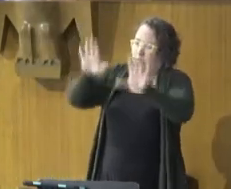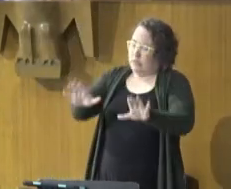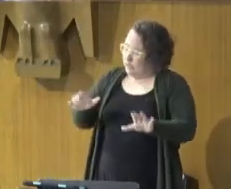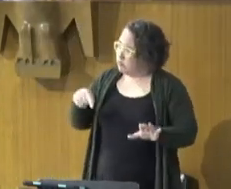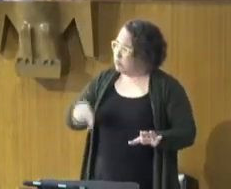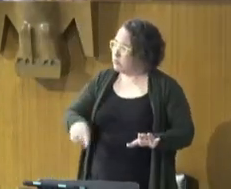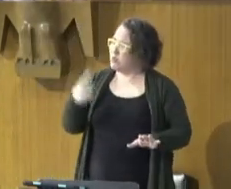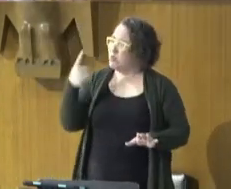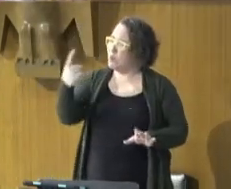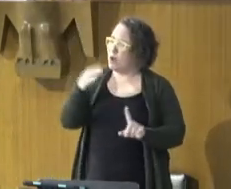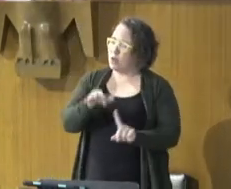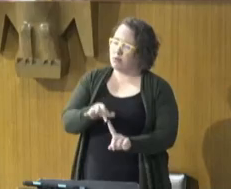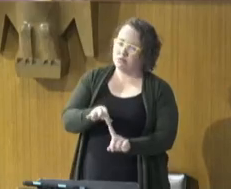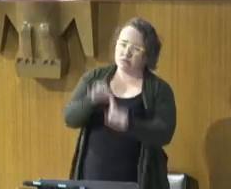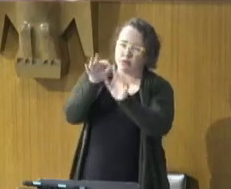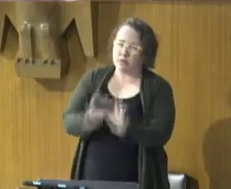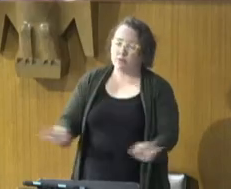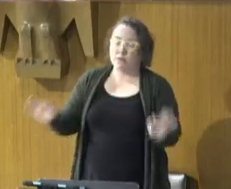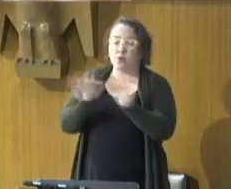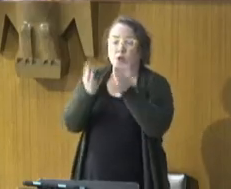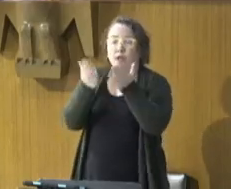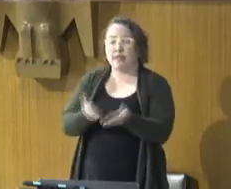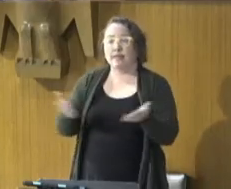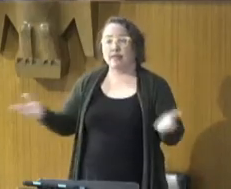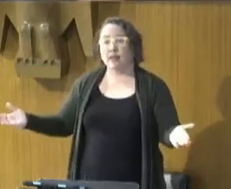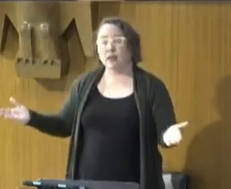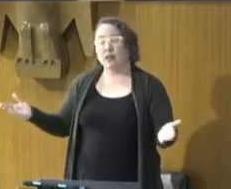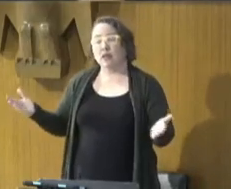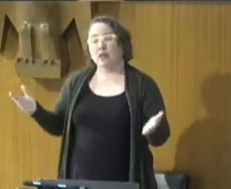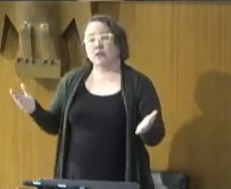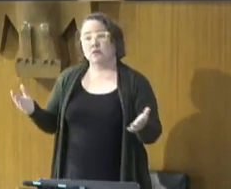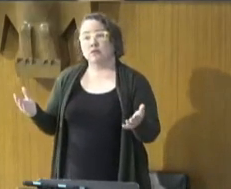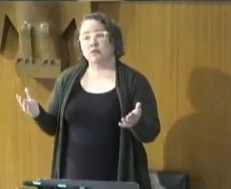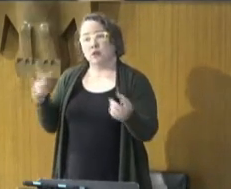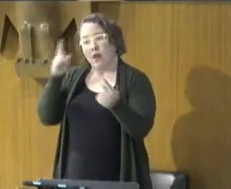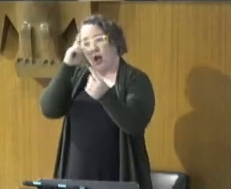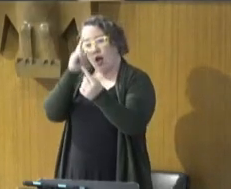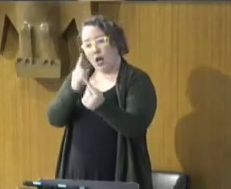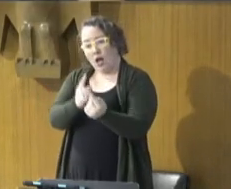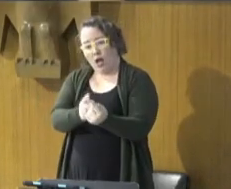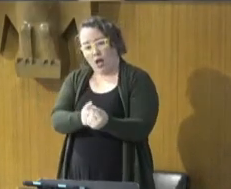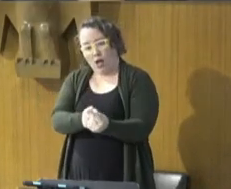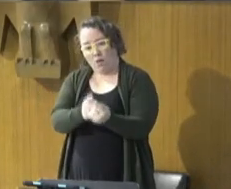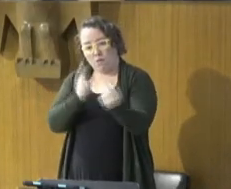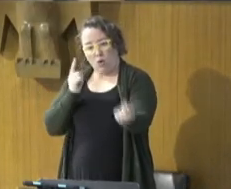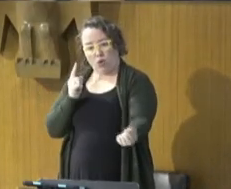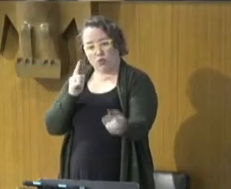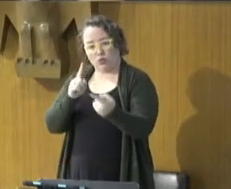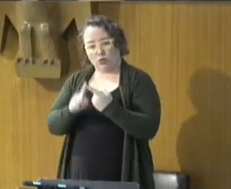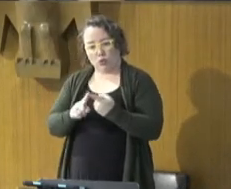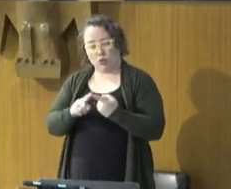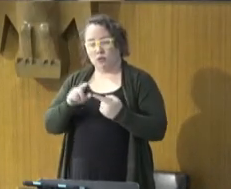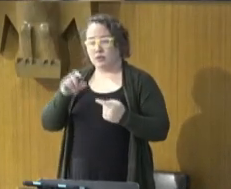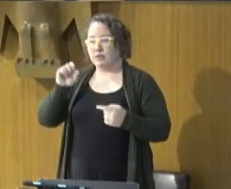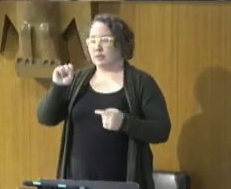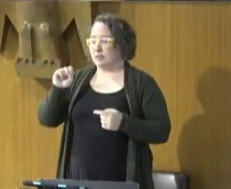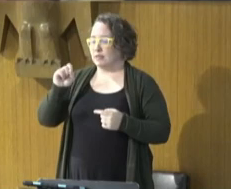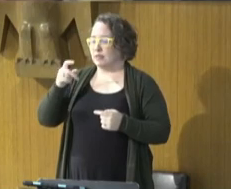one important path to justice is to stand opposed to the idea of speciesism, speciesism,